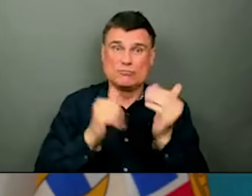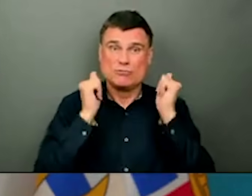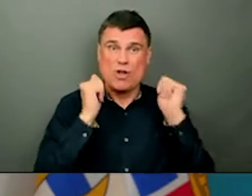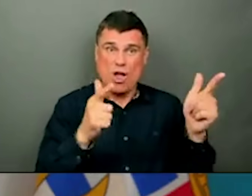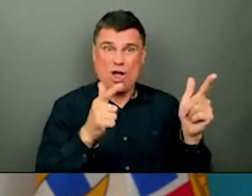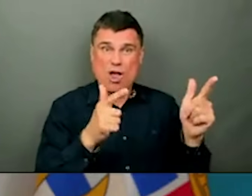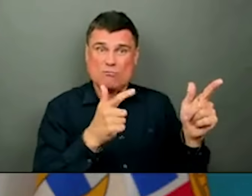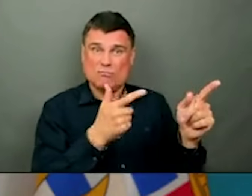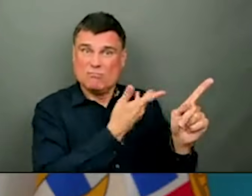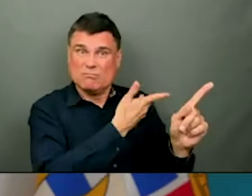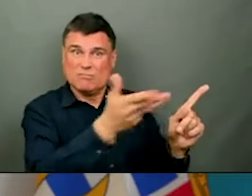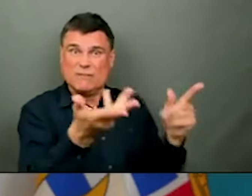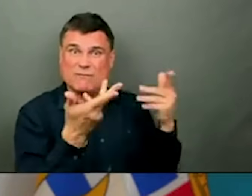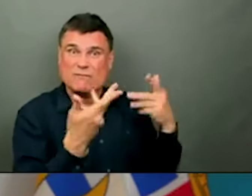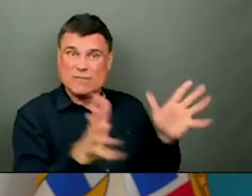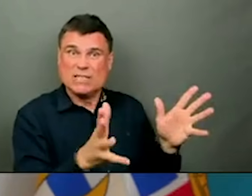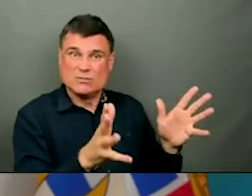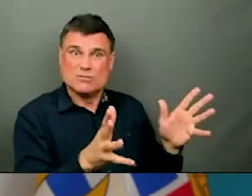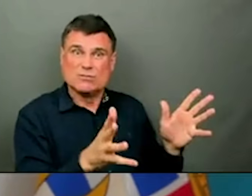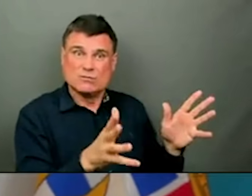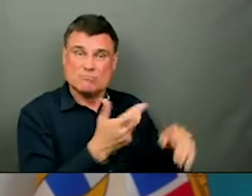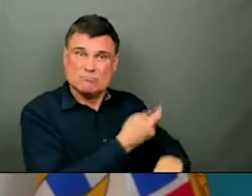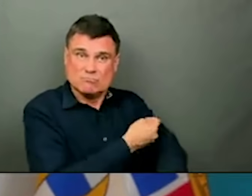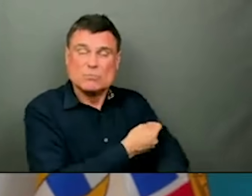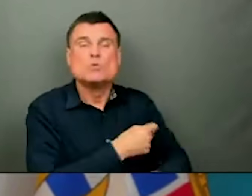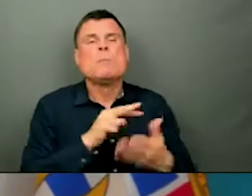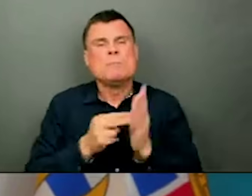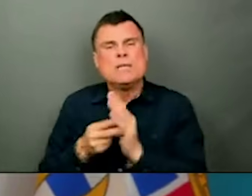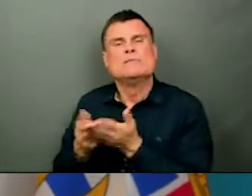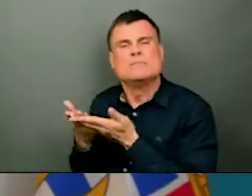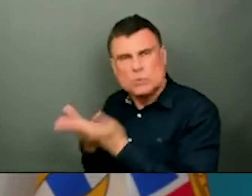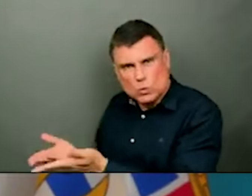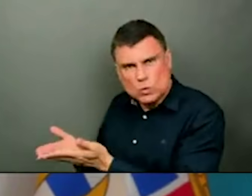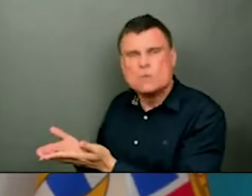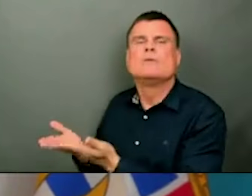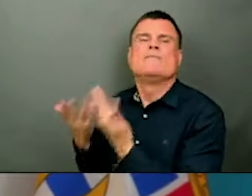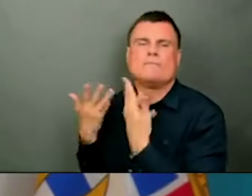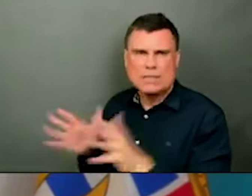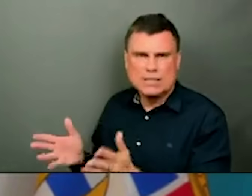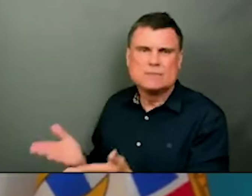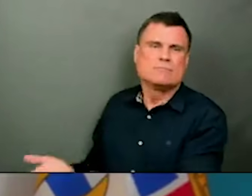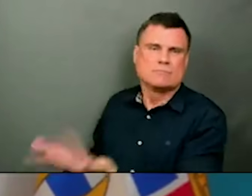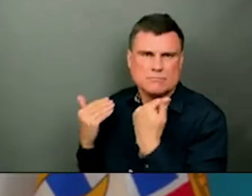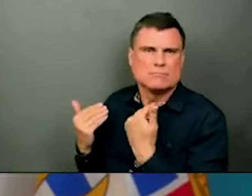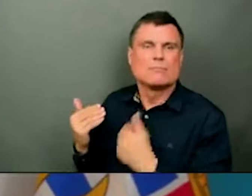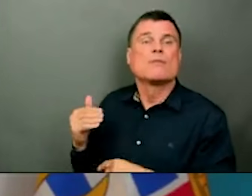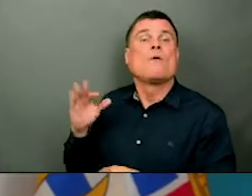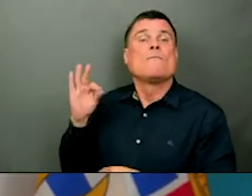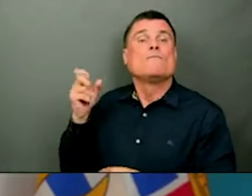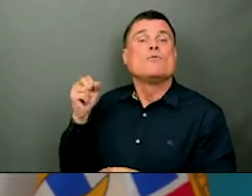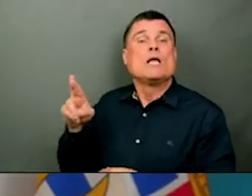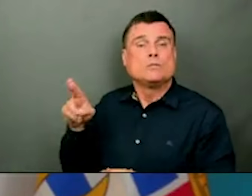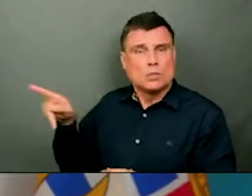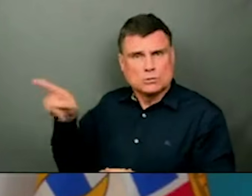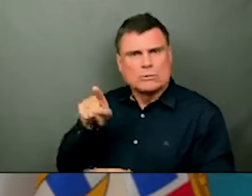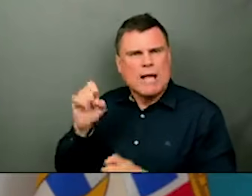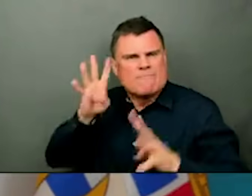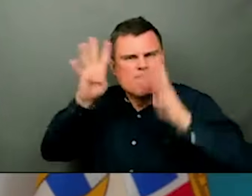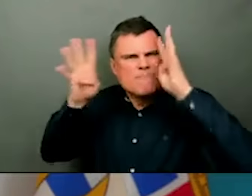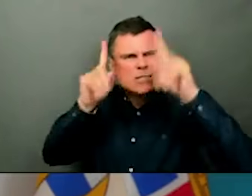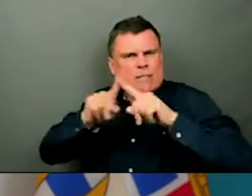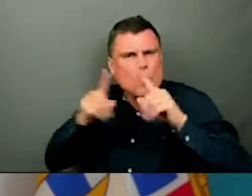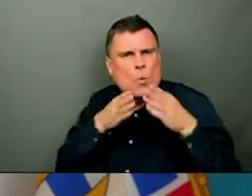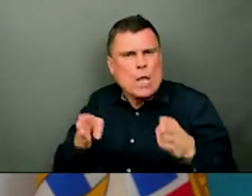and gets their immunization as quickly as possible. And Fraser Health is finding new ways to do so. In today's announcement, I think we had